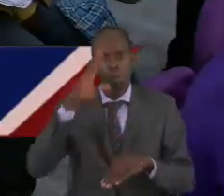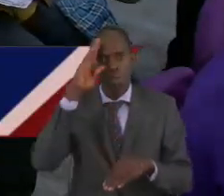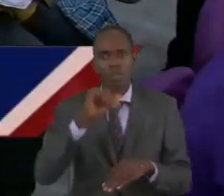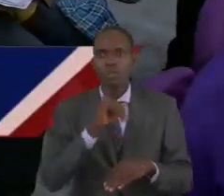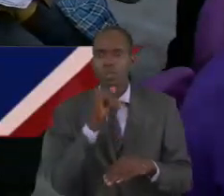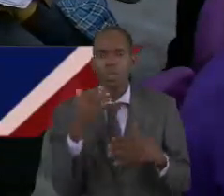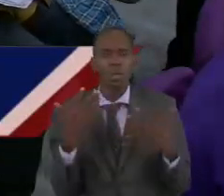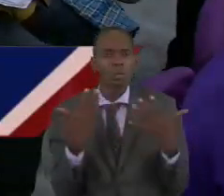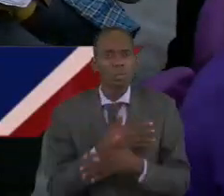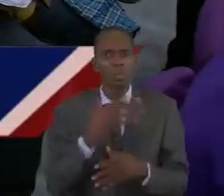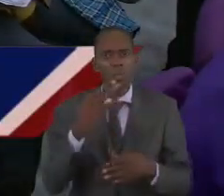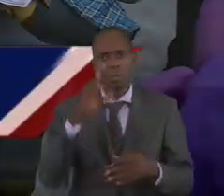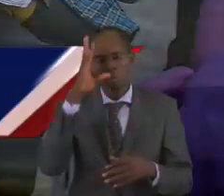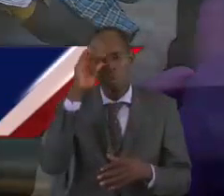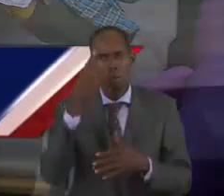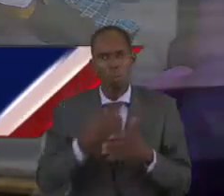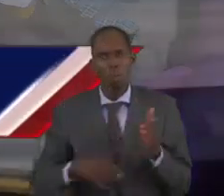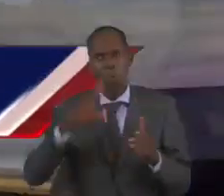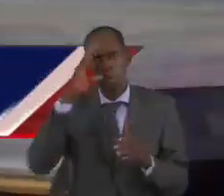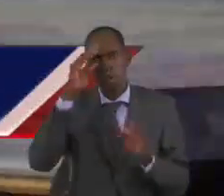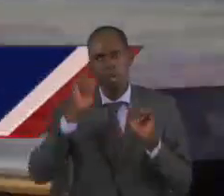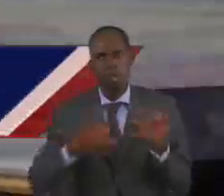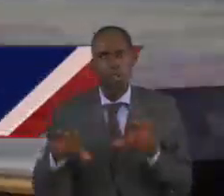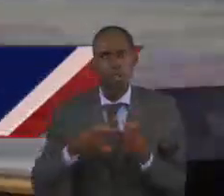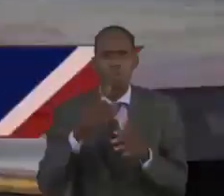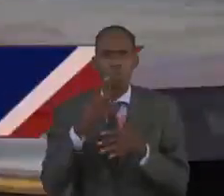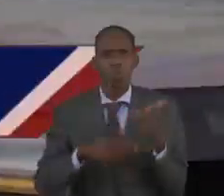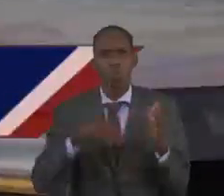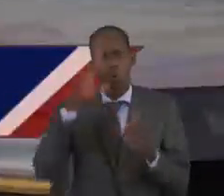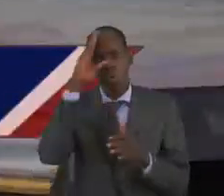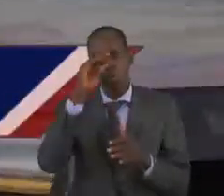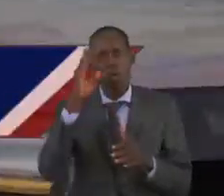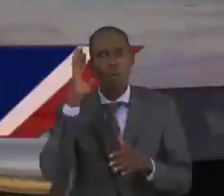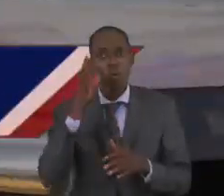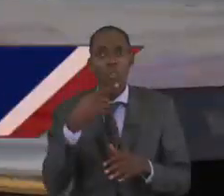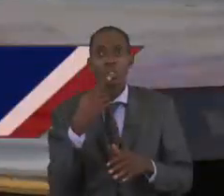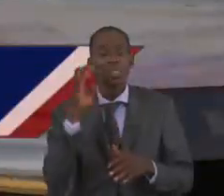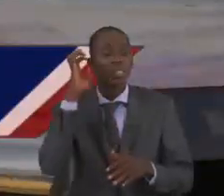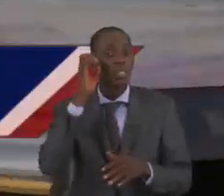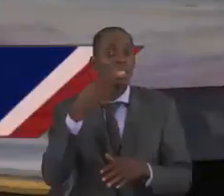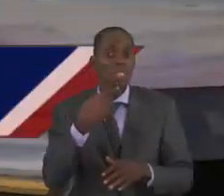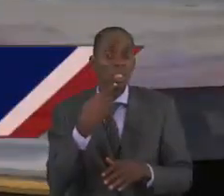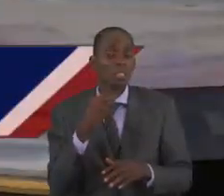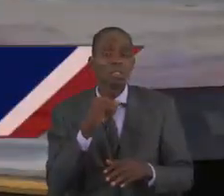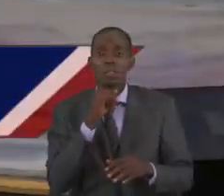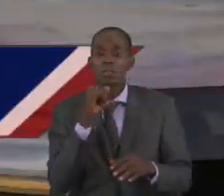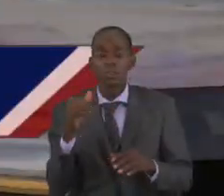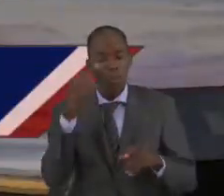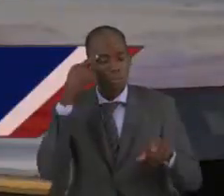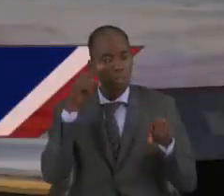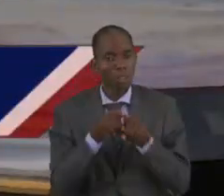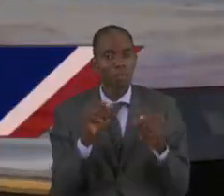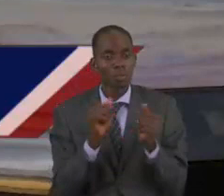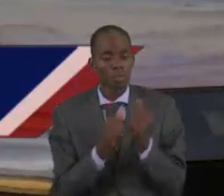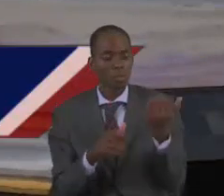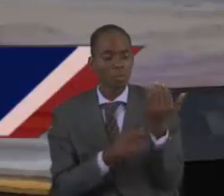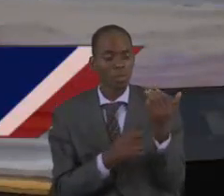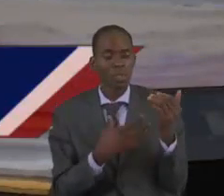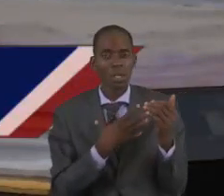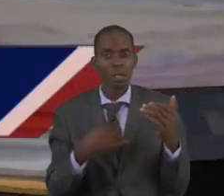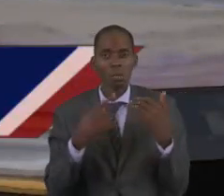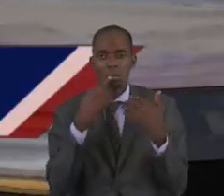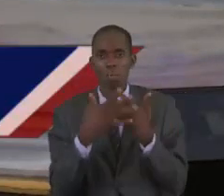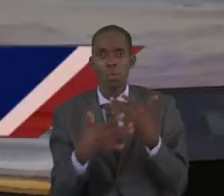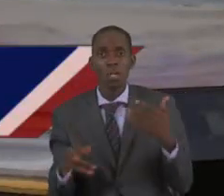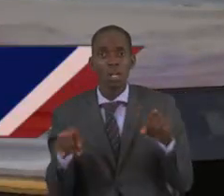afraid of man, what man can do, what man will say. He said he did not confer with flesh and blood. He said, as